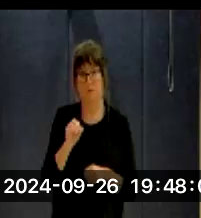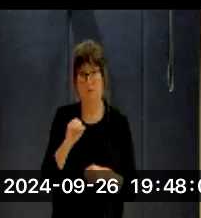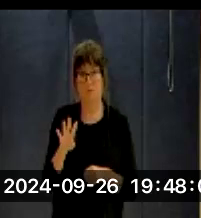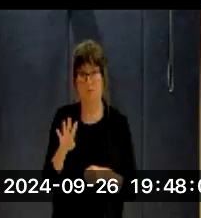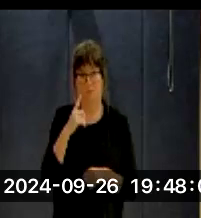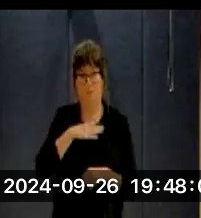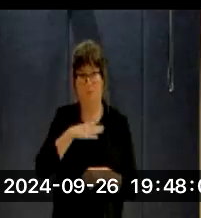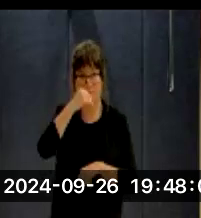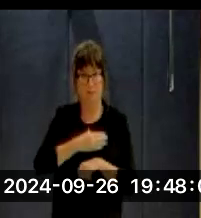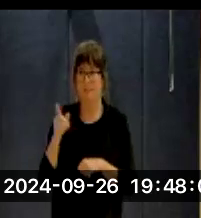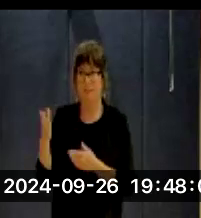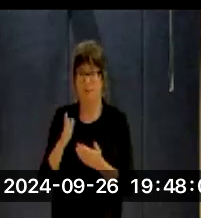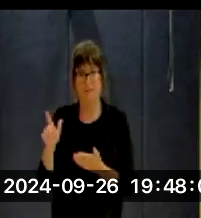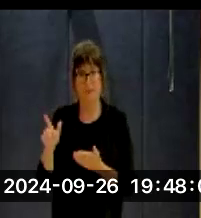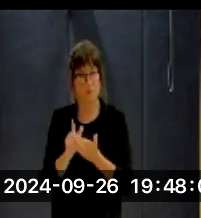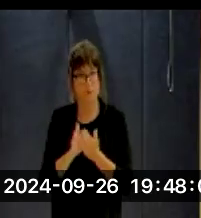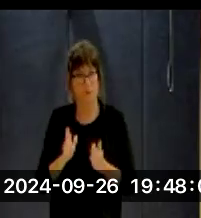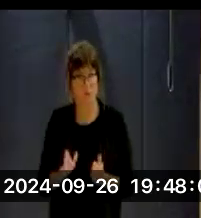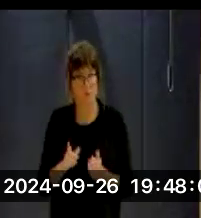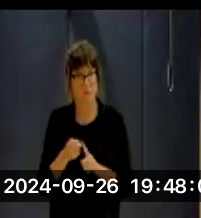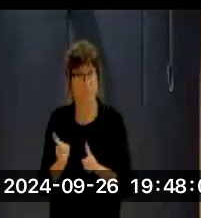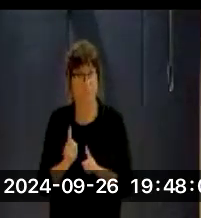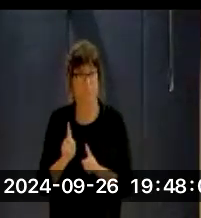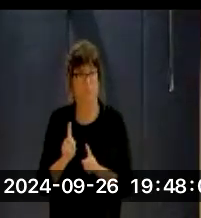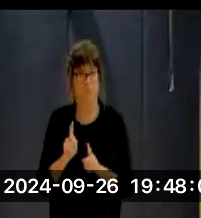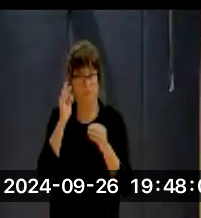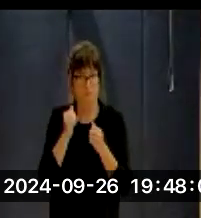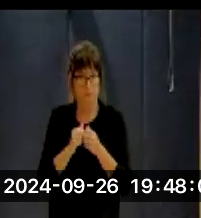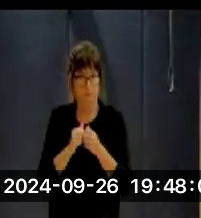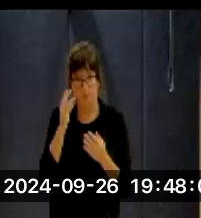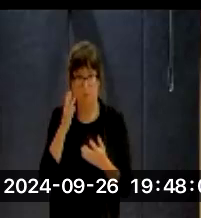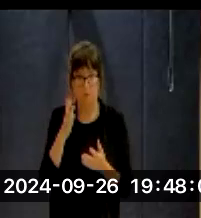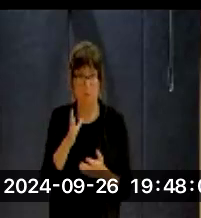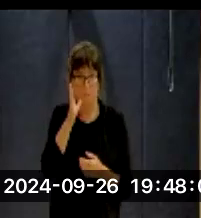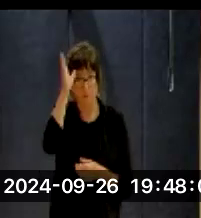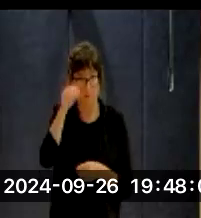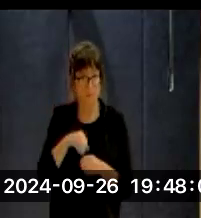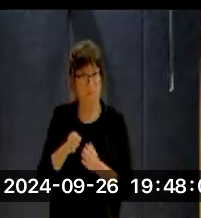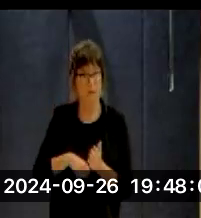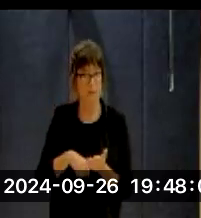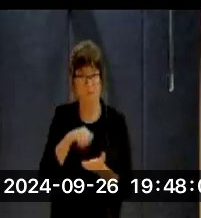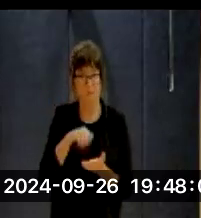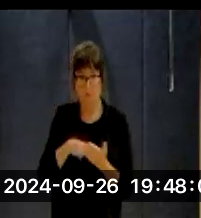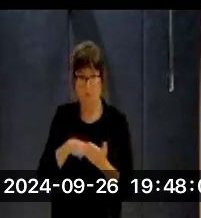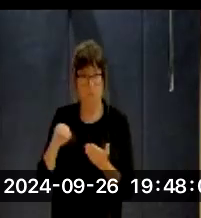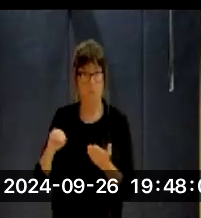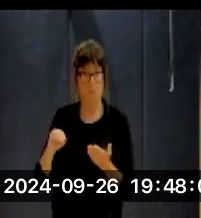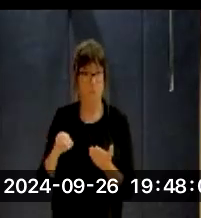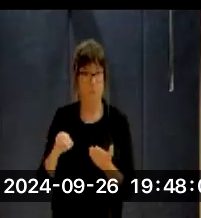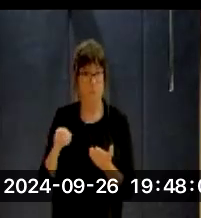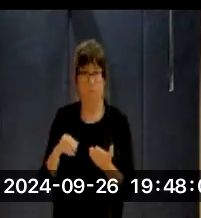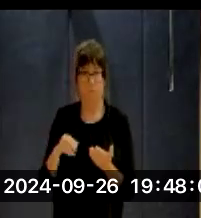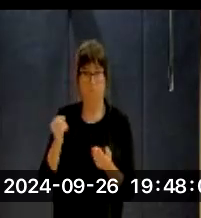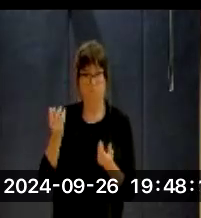counsel without informing the parents in writing, without letting us know. And they had the audacity